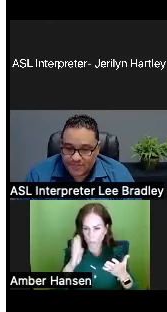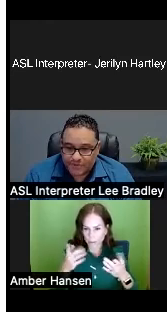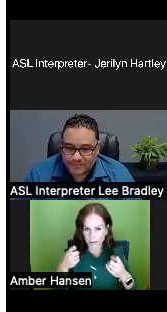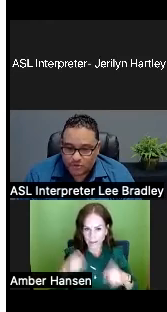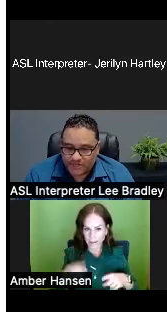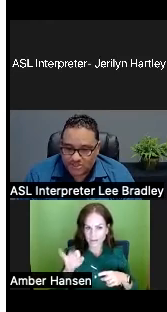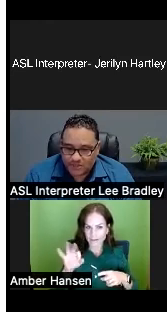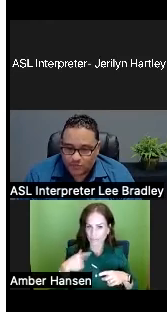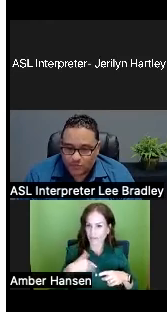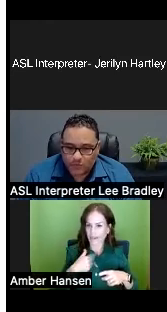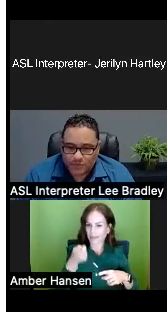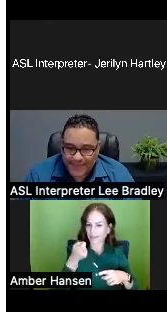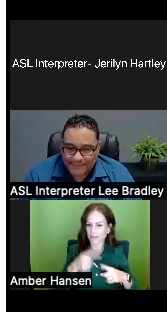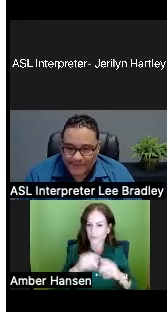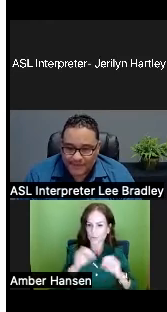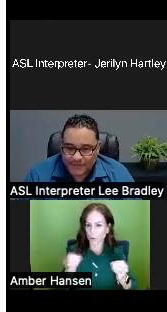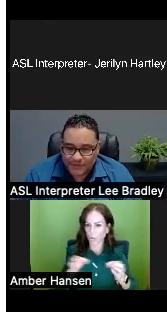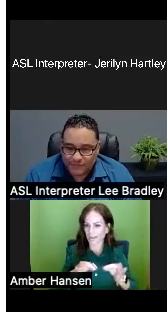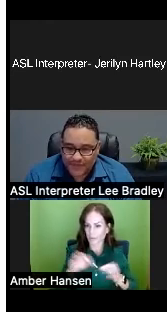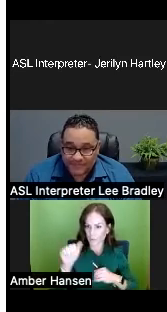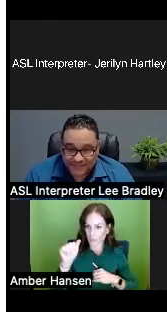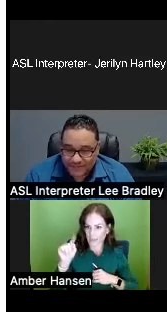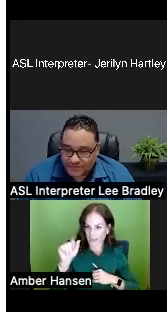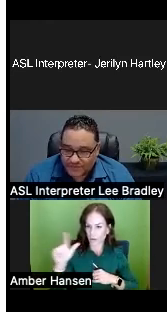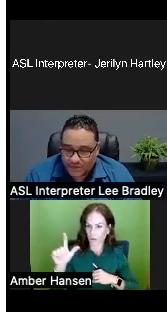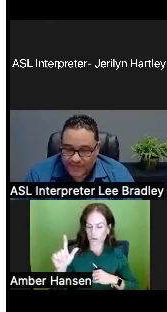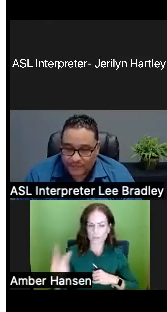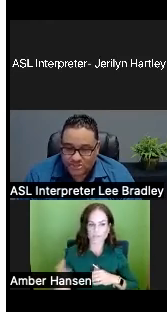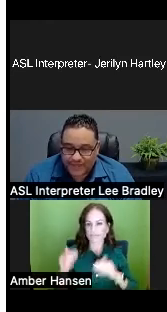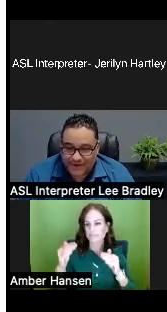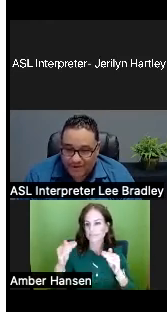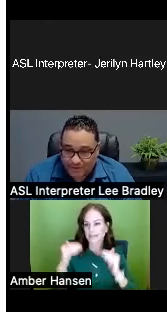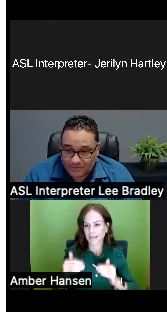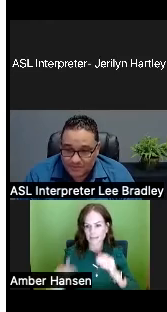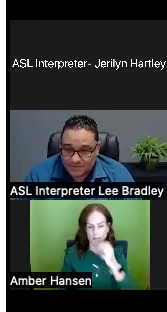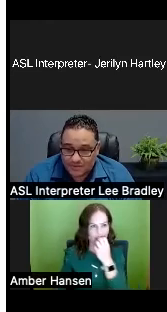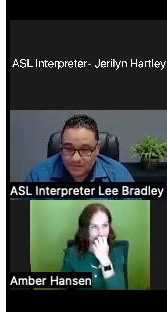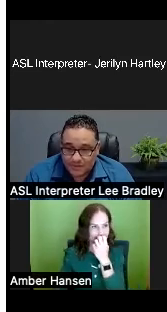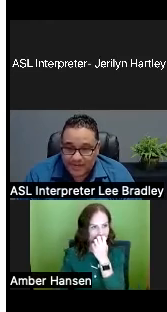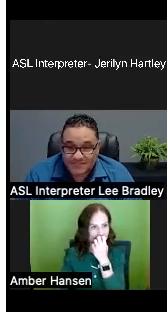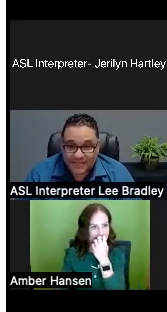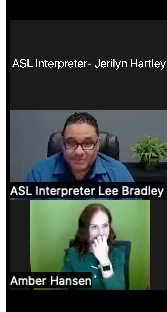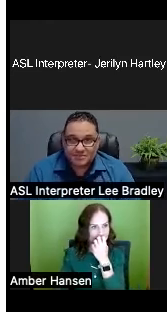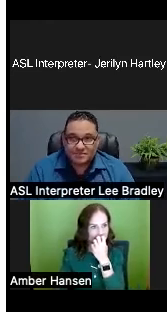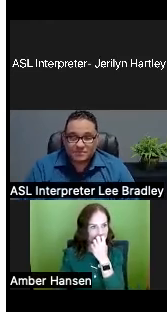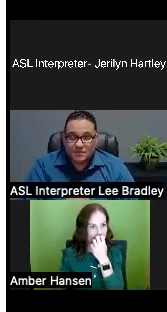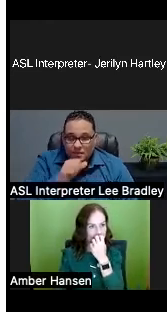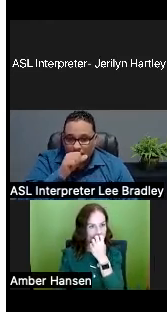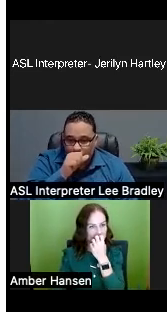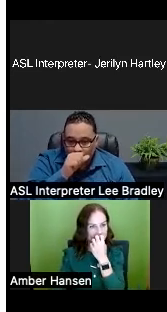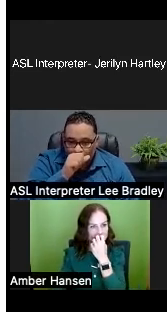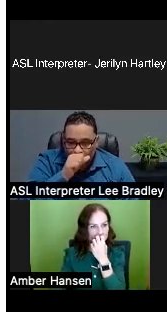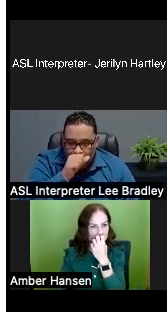So that brings up a question. What will happen if we have little to no language at all? Next slide, please.